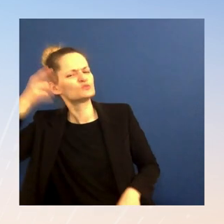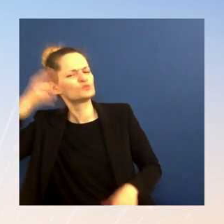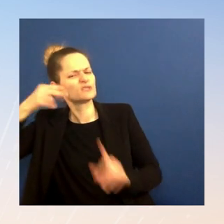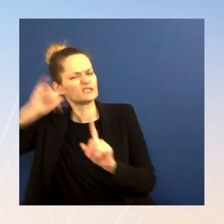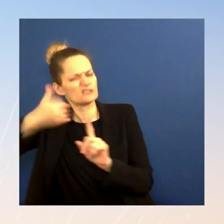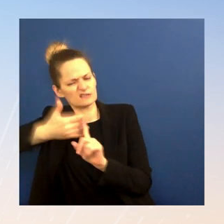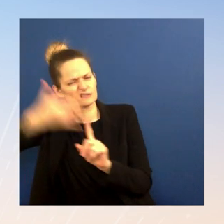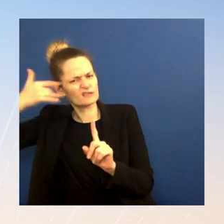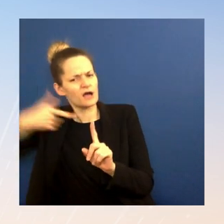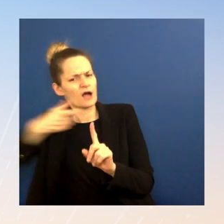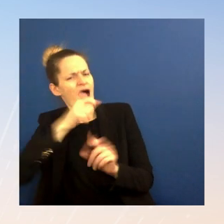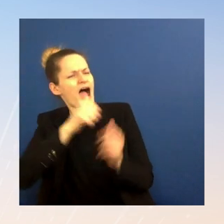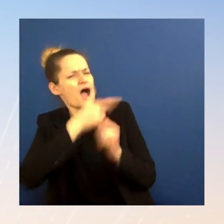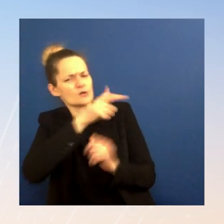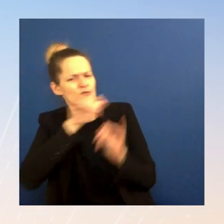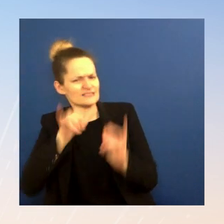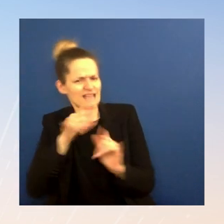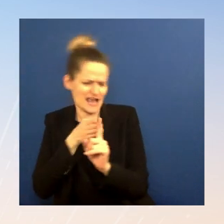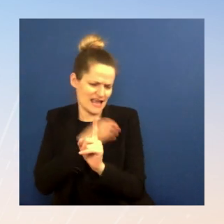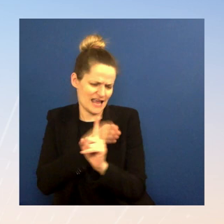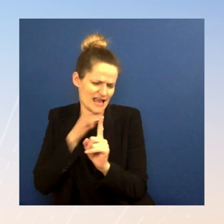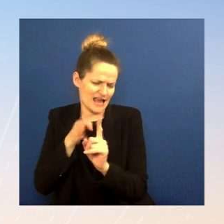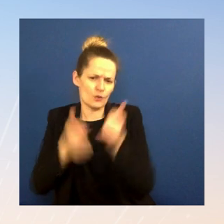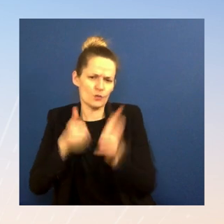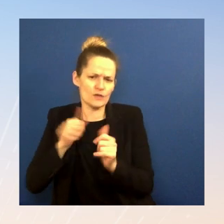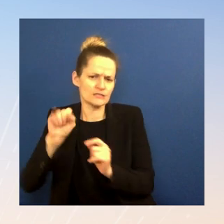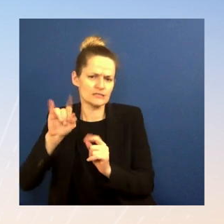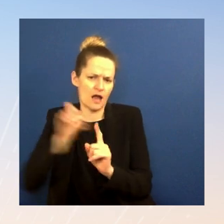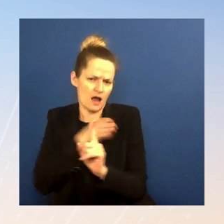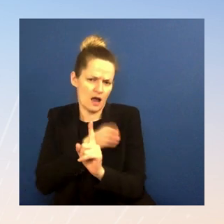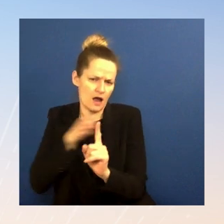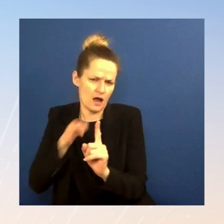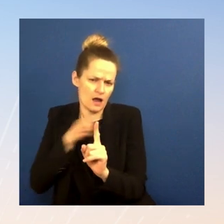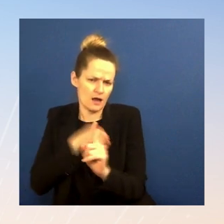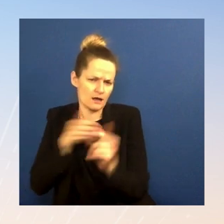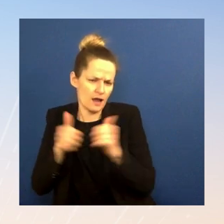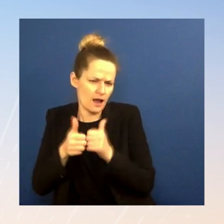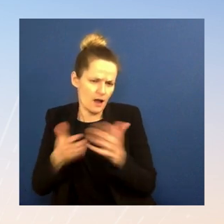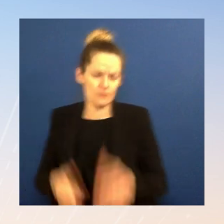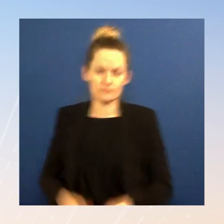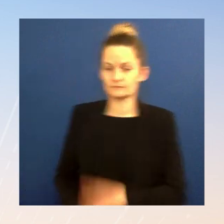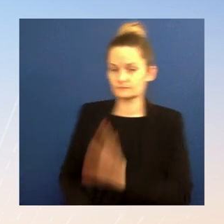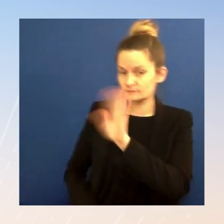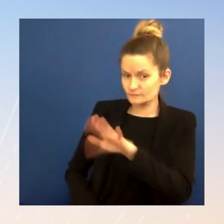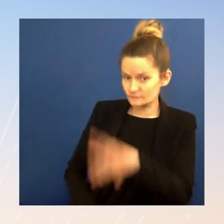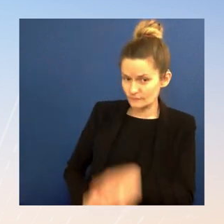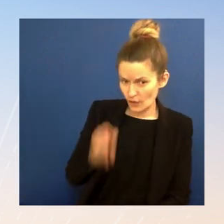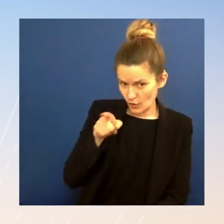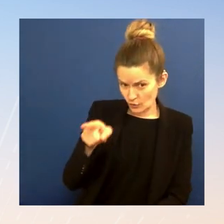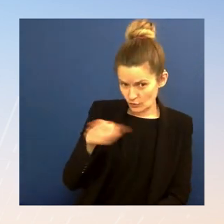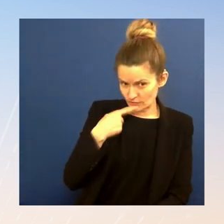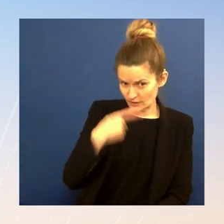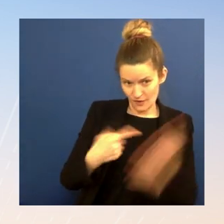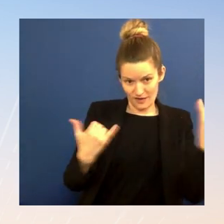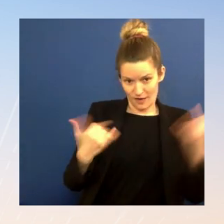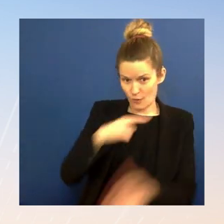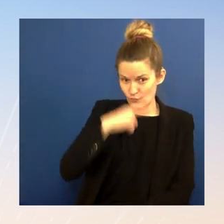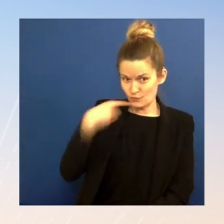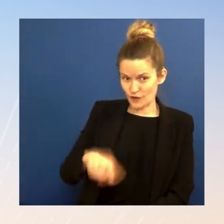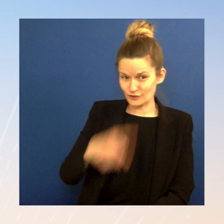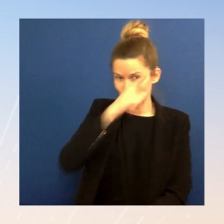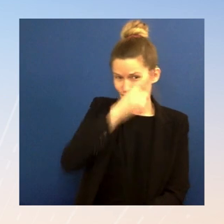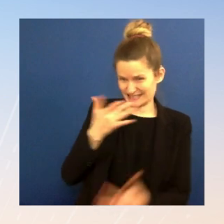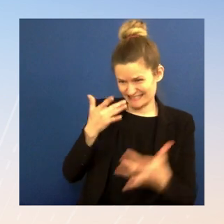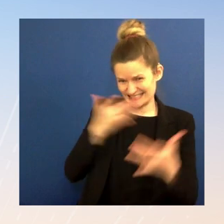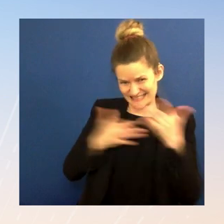equipment, given that they seem to be turning to China for some help? I can't provide an assessment on that from here, but, you know, I know my